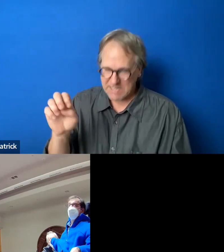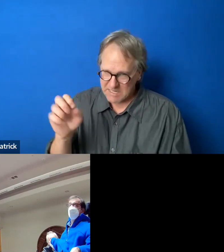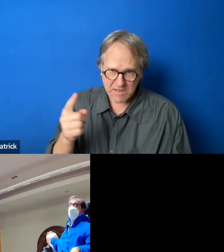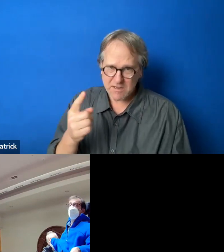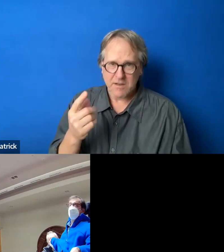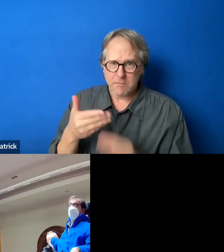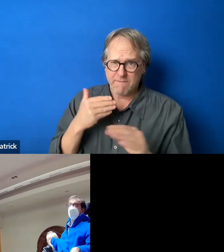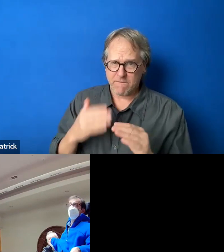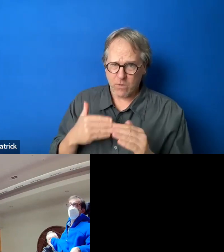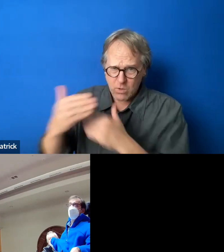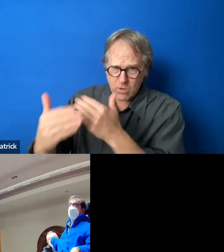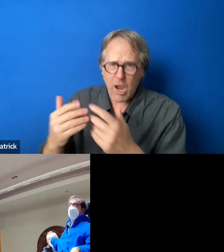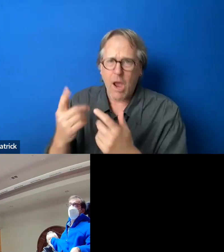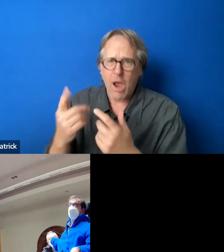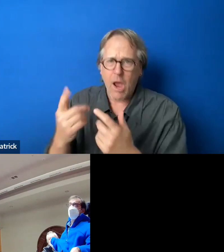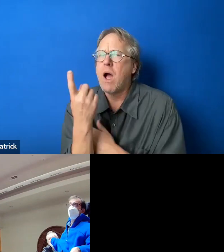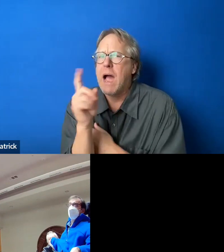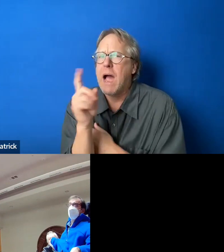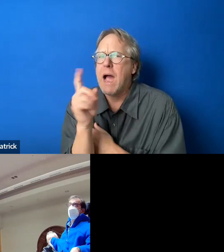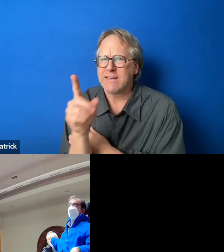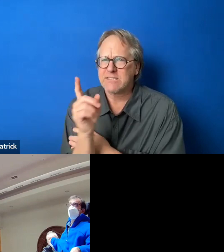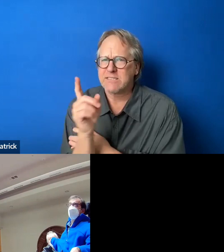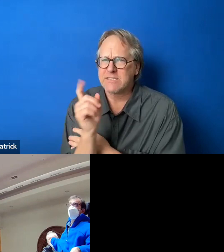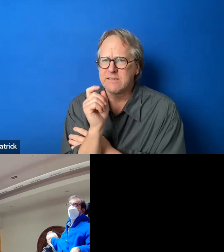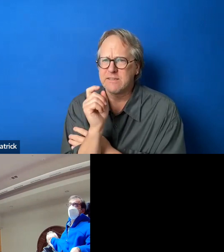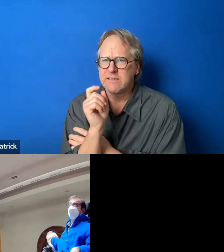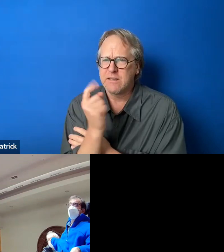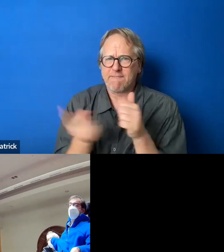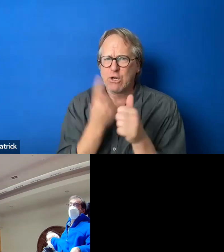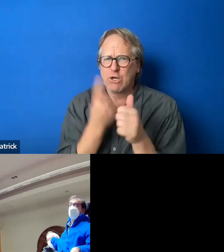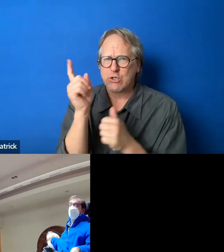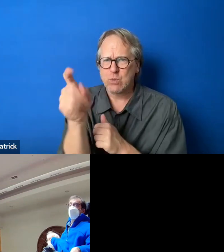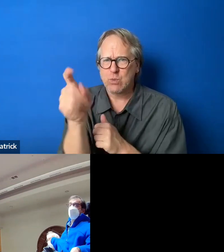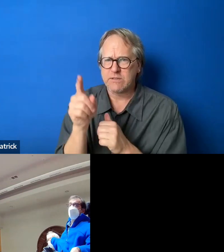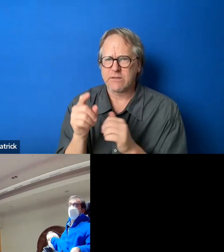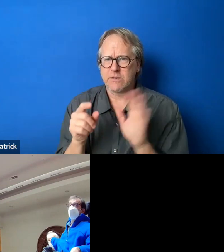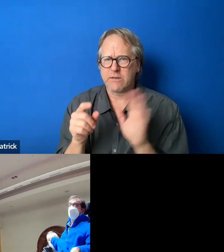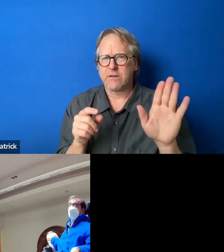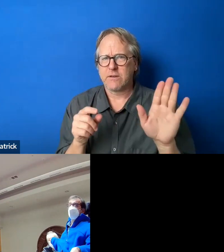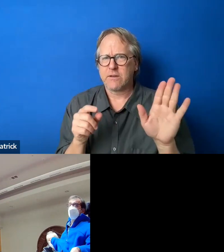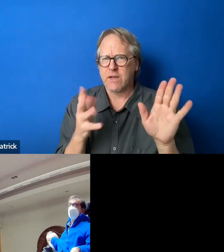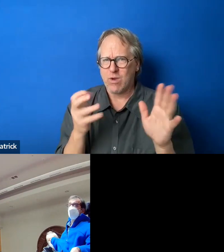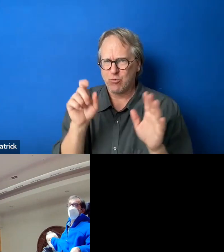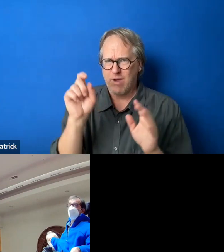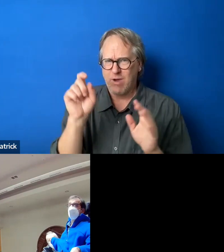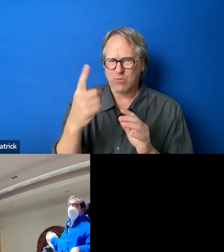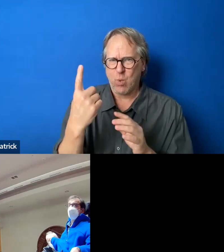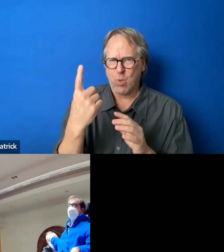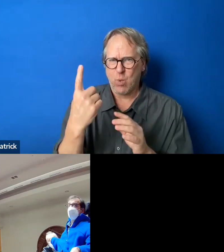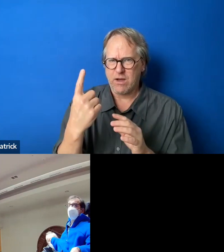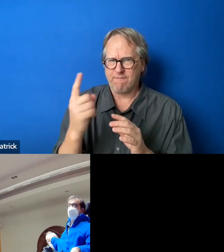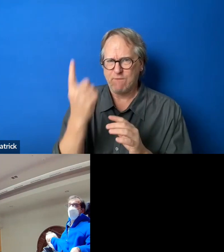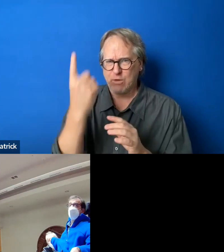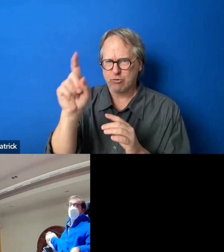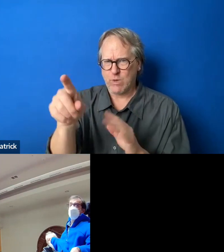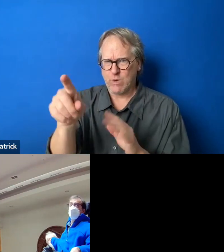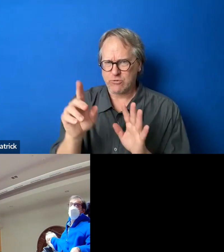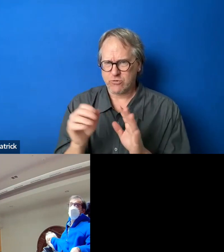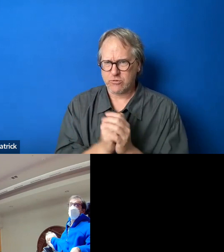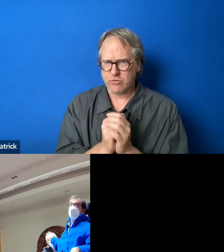ask one first question. So before we go further, I wanted to ask one first question. This